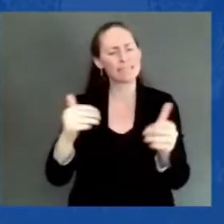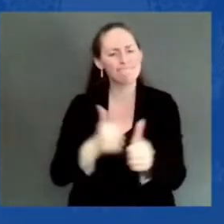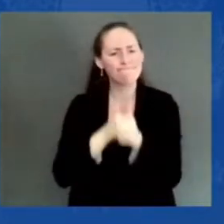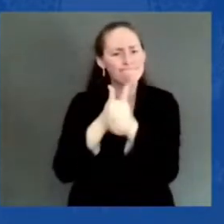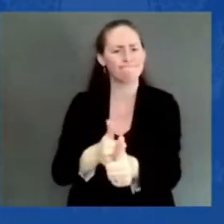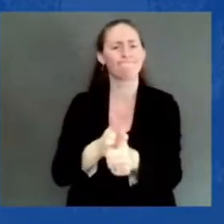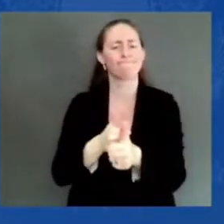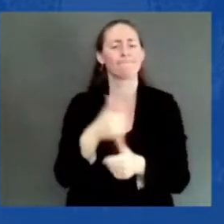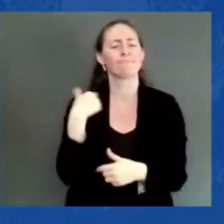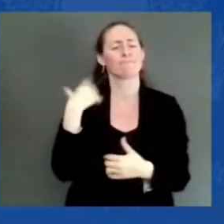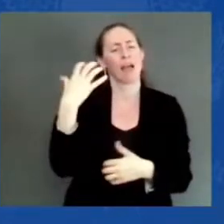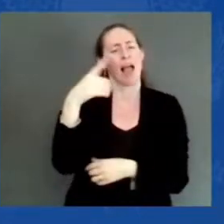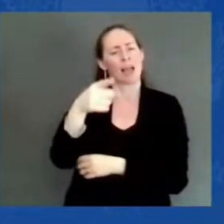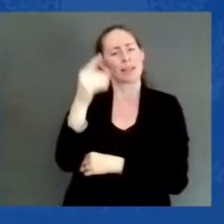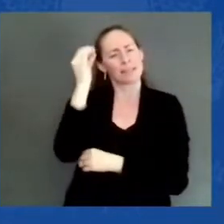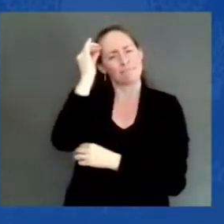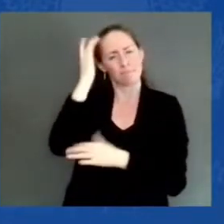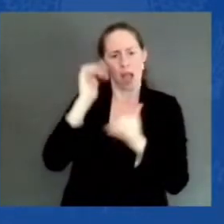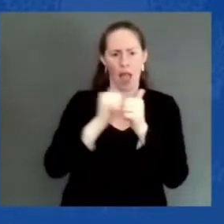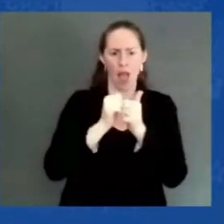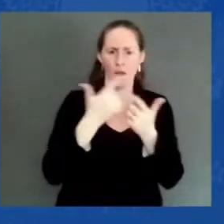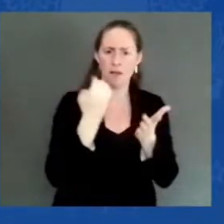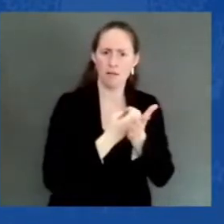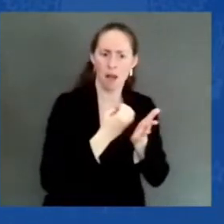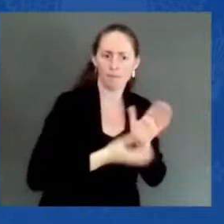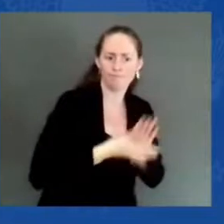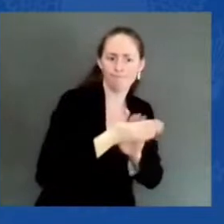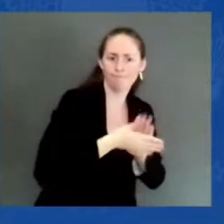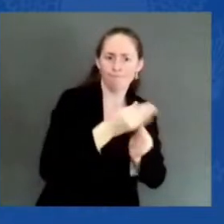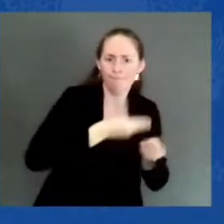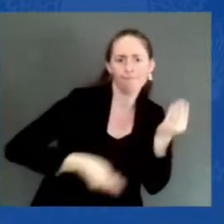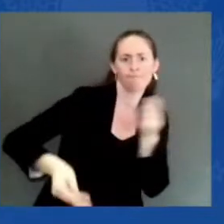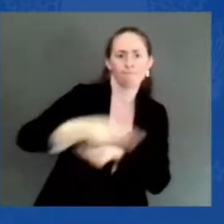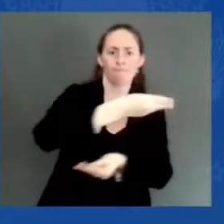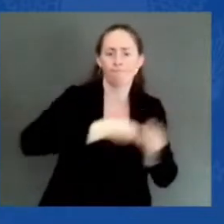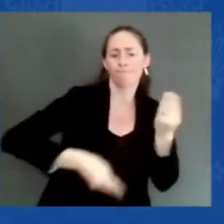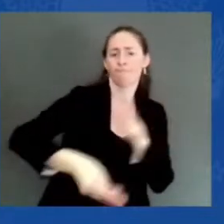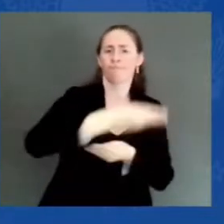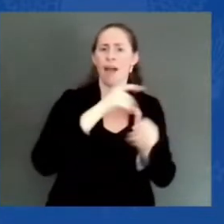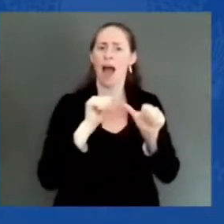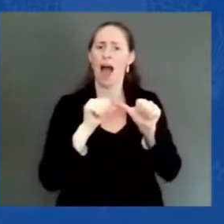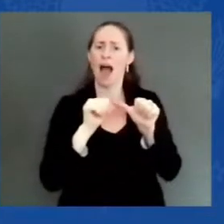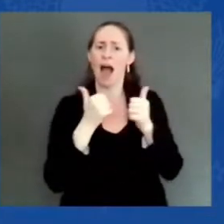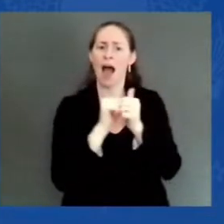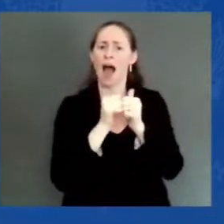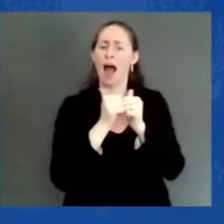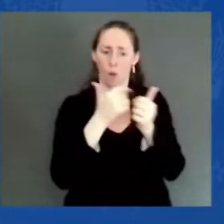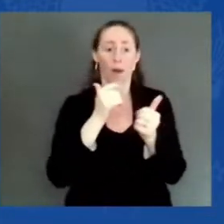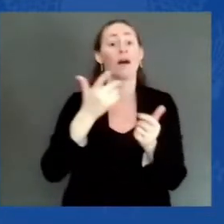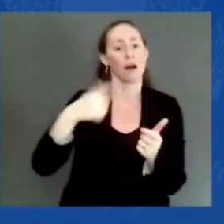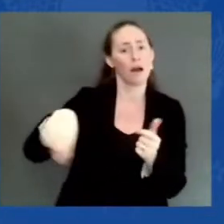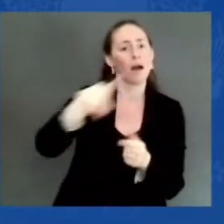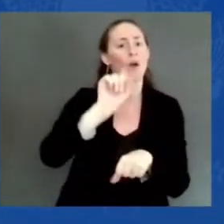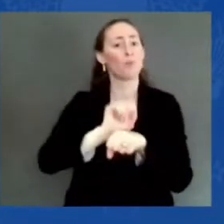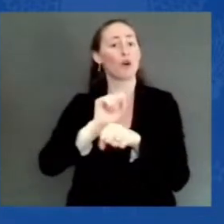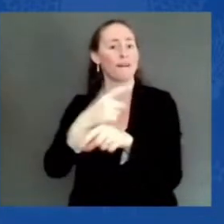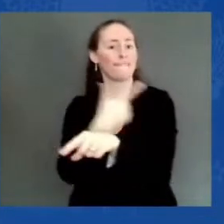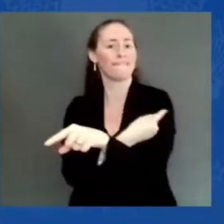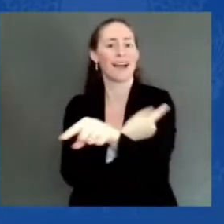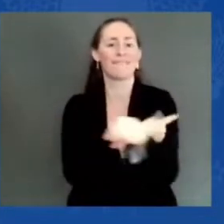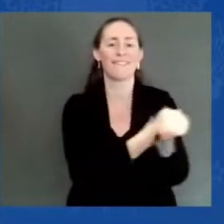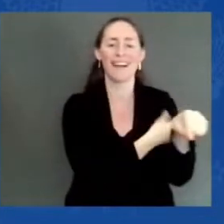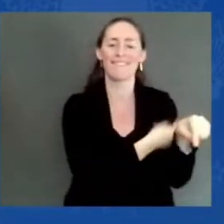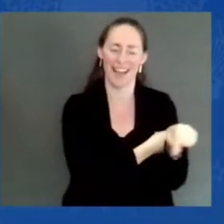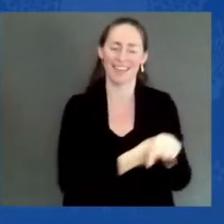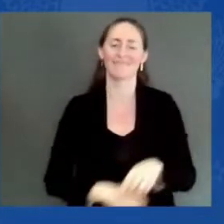keeping our economy going strong is to get people vaccinated and at work. I know that I'll have your back. They